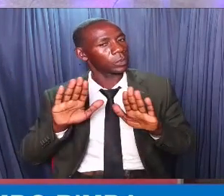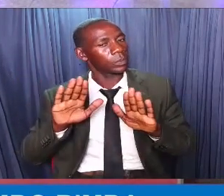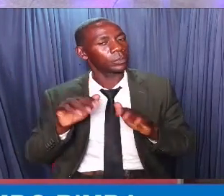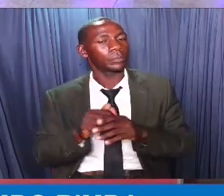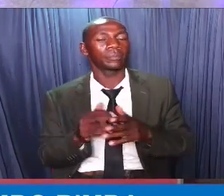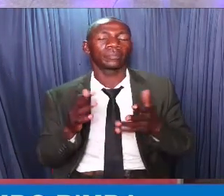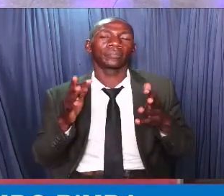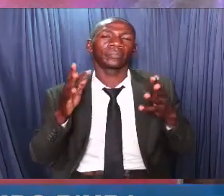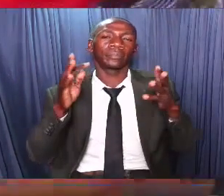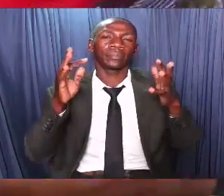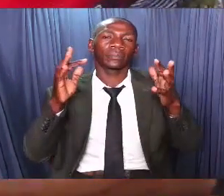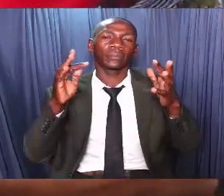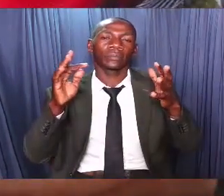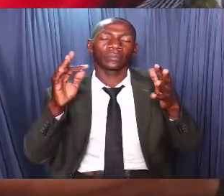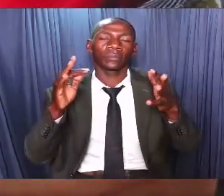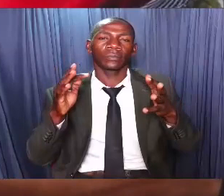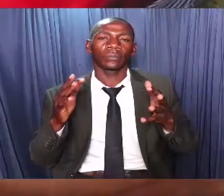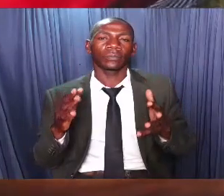stopped.